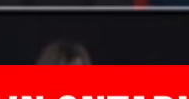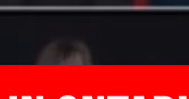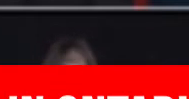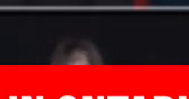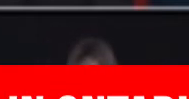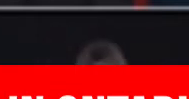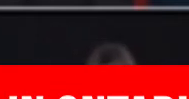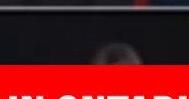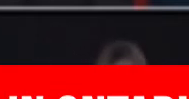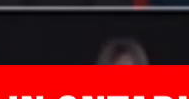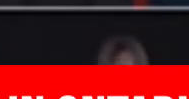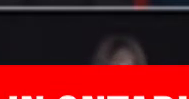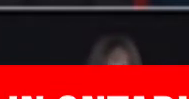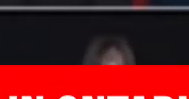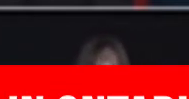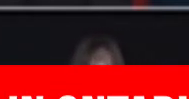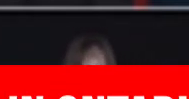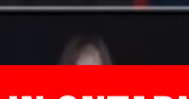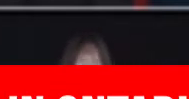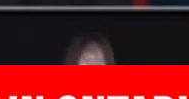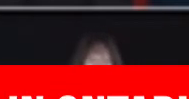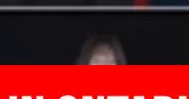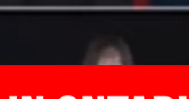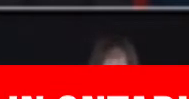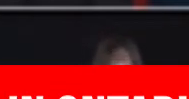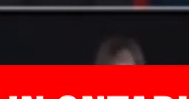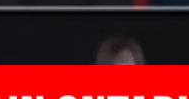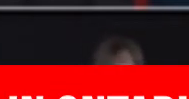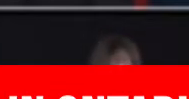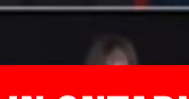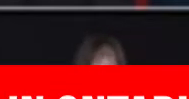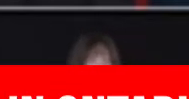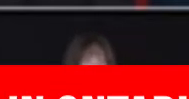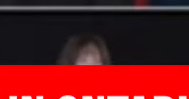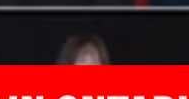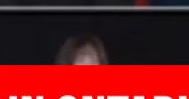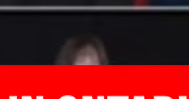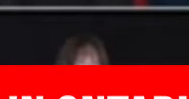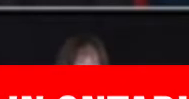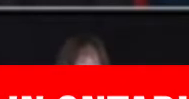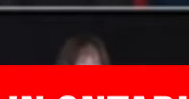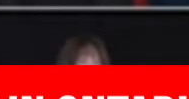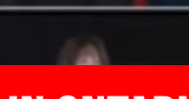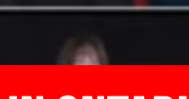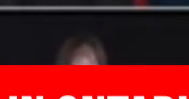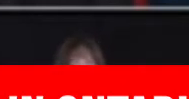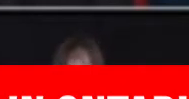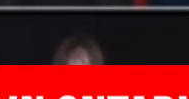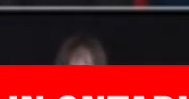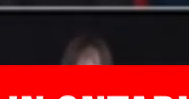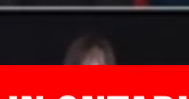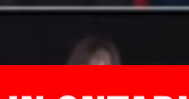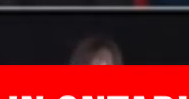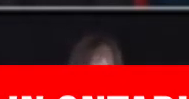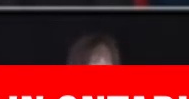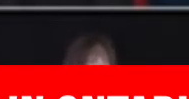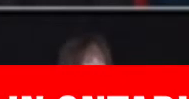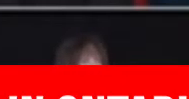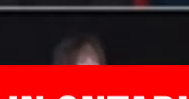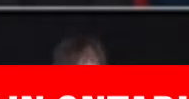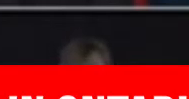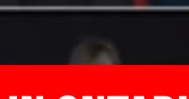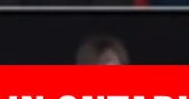Can you give more details about fines, penalties? Will you bring down the hammer if people don't listen to